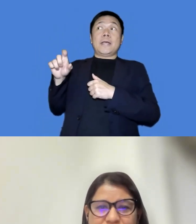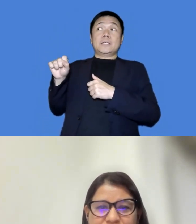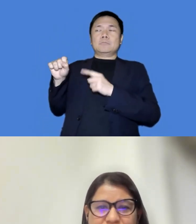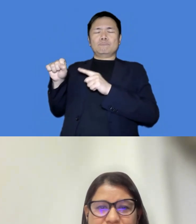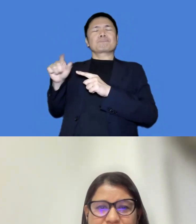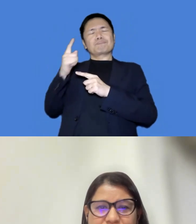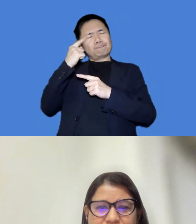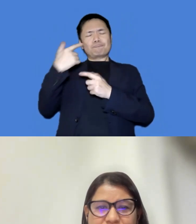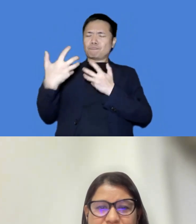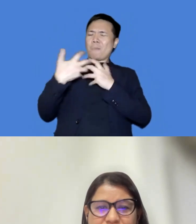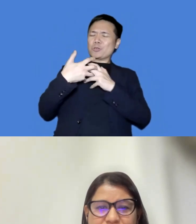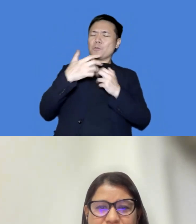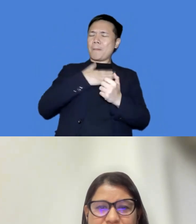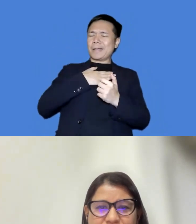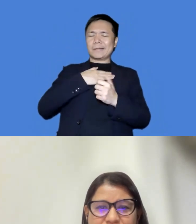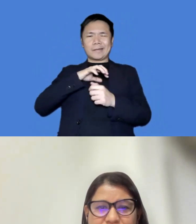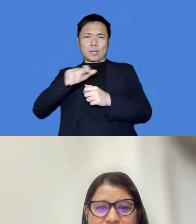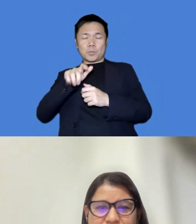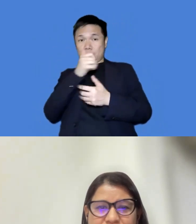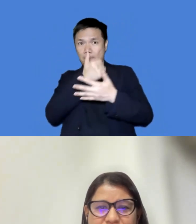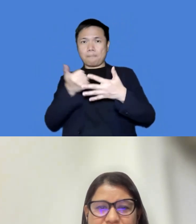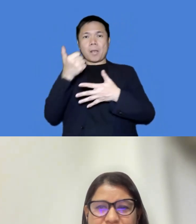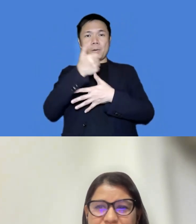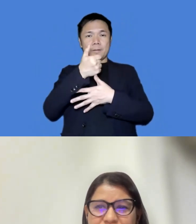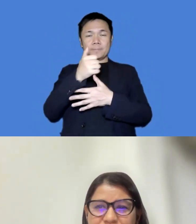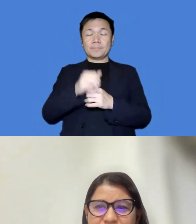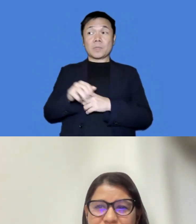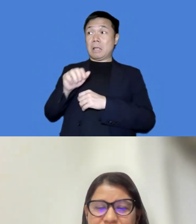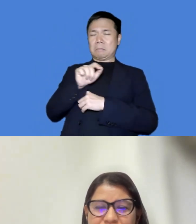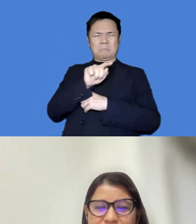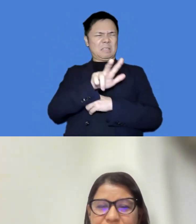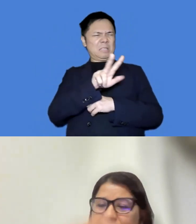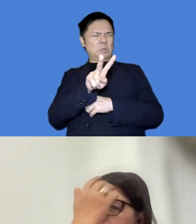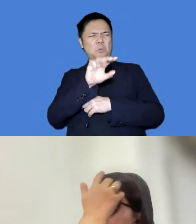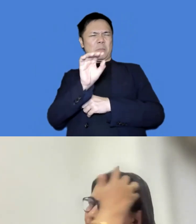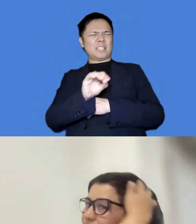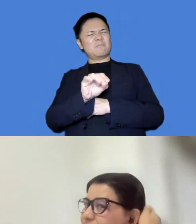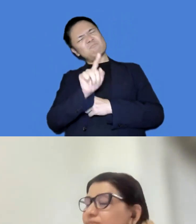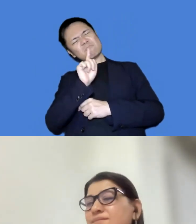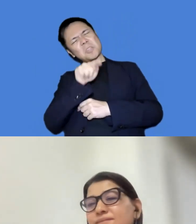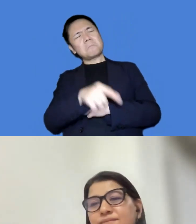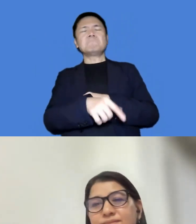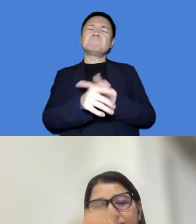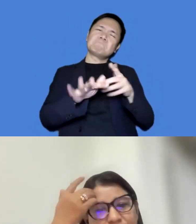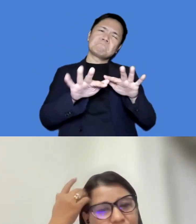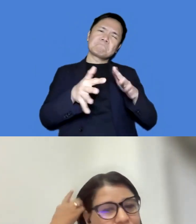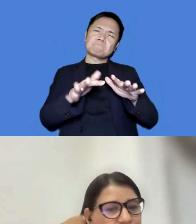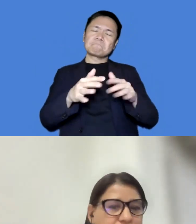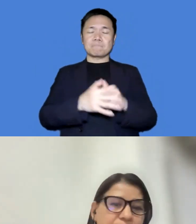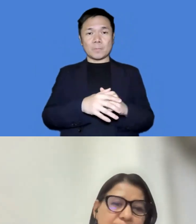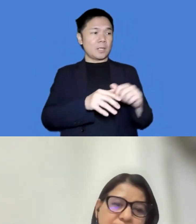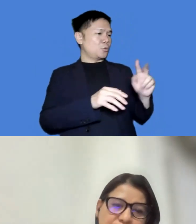regional priorities. 32% said to a small extent, and